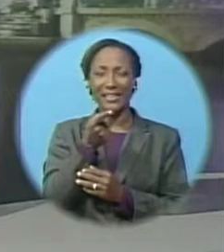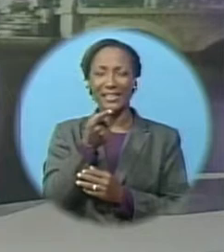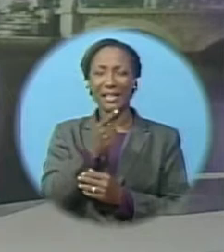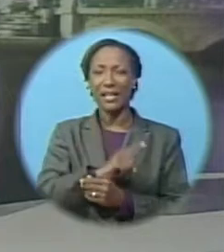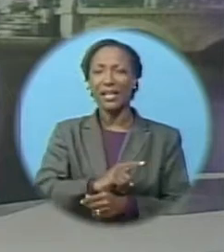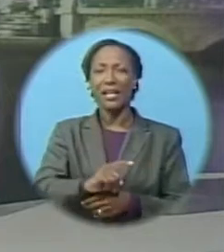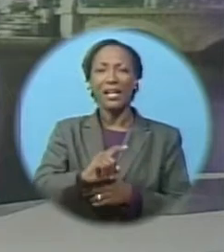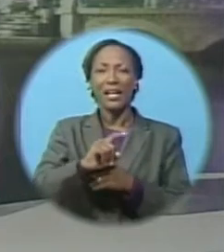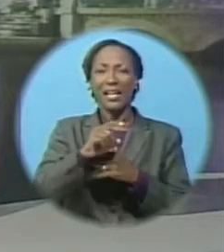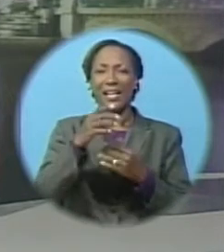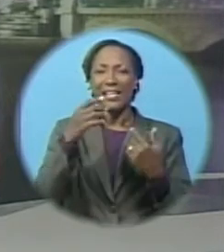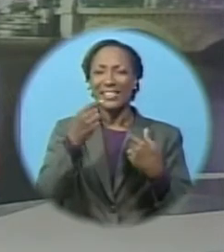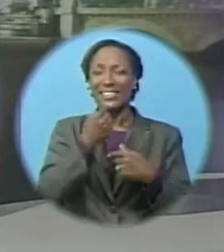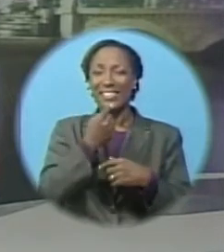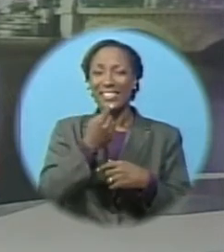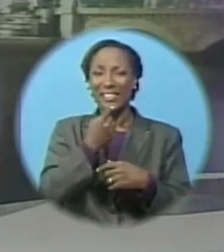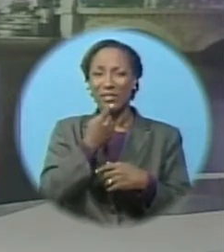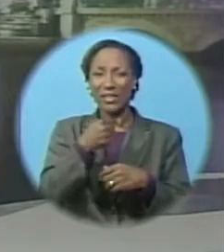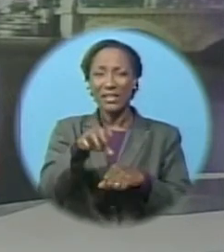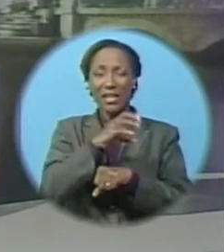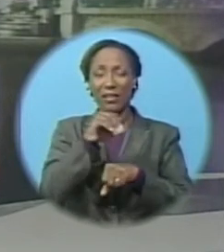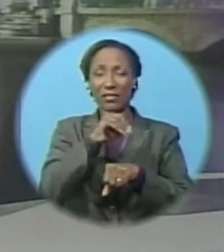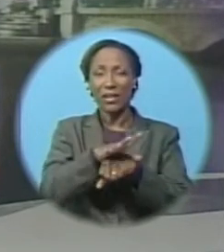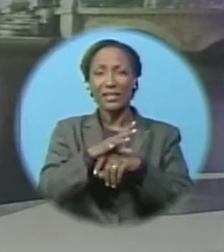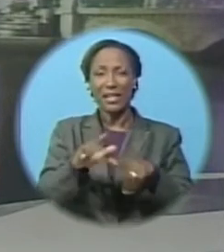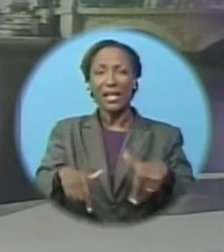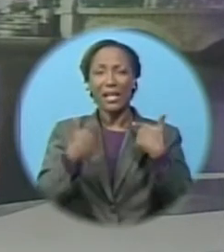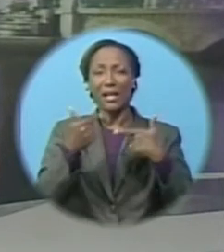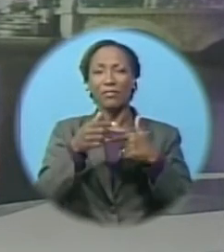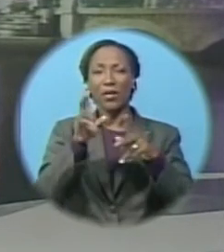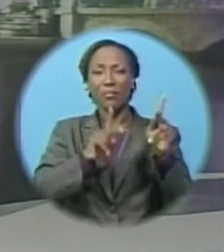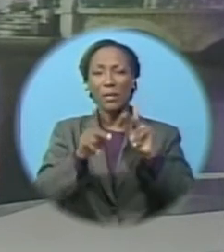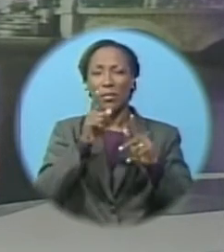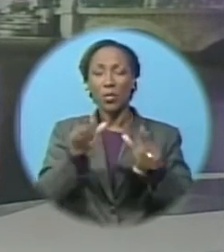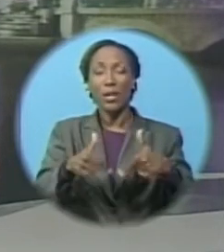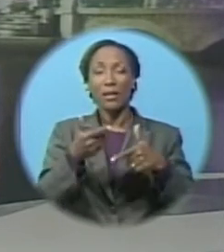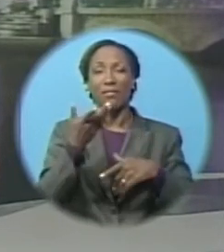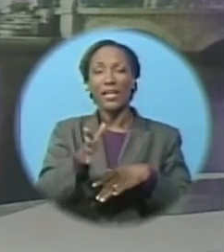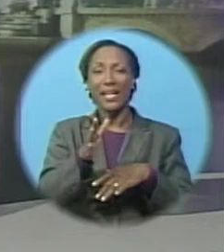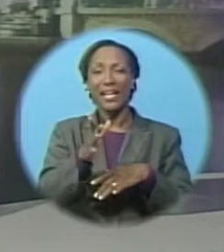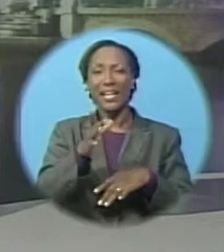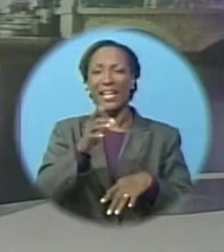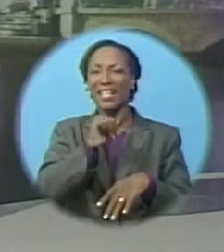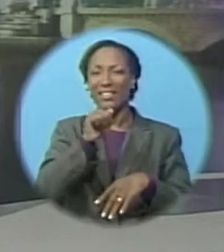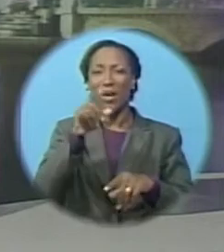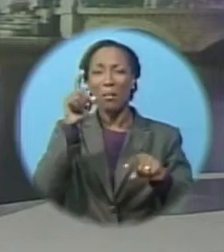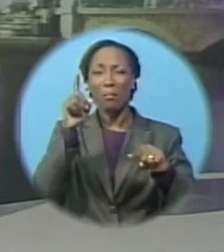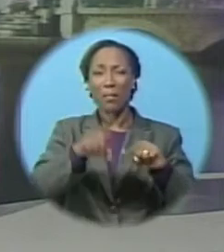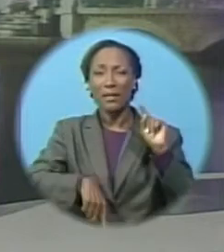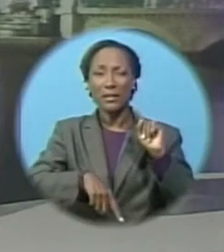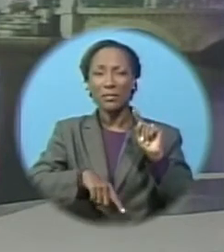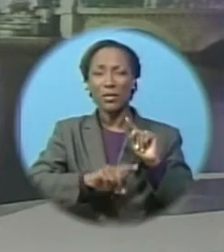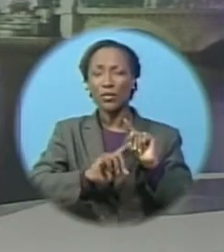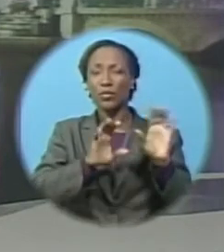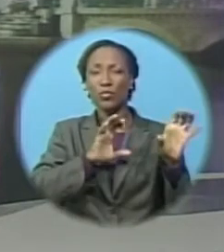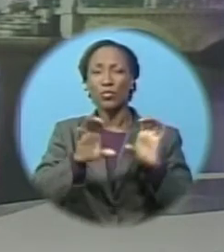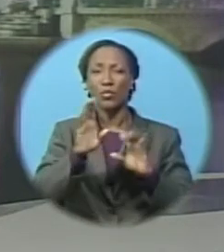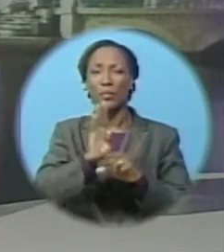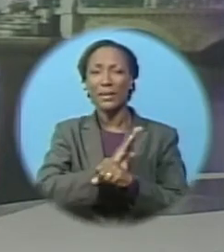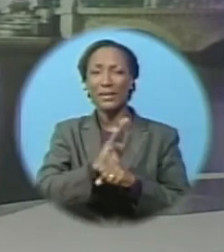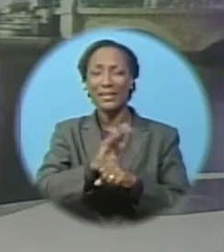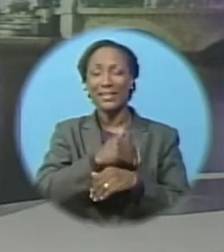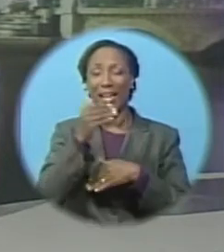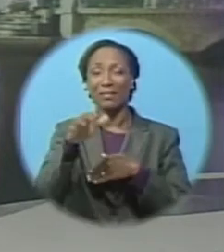prevailing conditions are having a serious impact on the livelihoods of residents who find it impossible to do business after 7:30 at night,